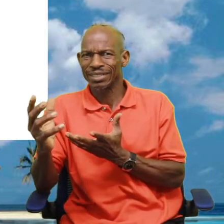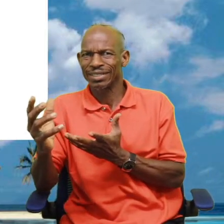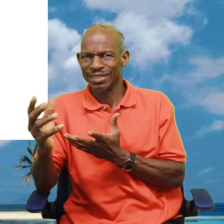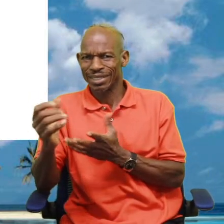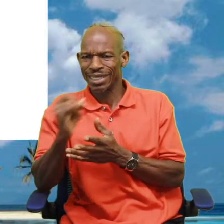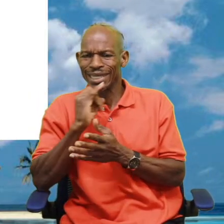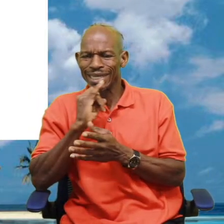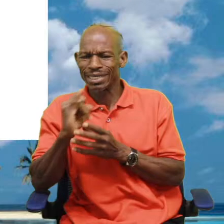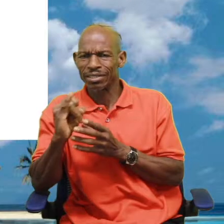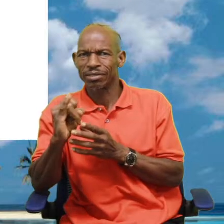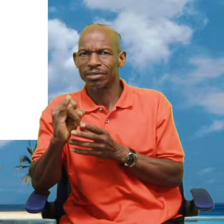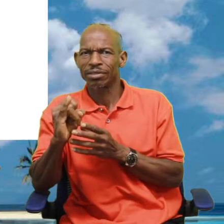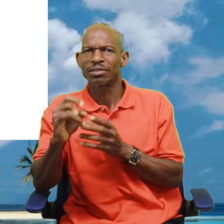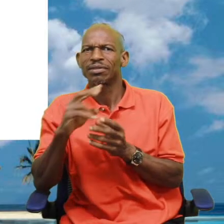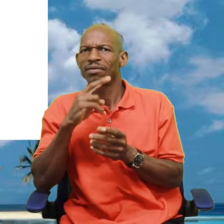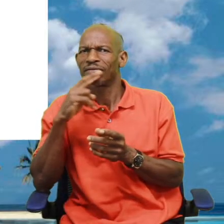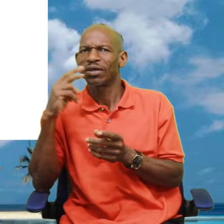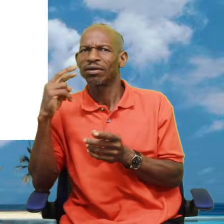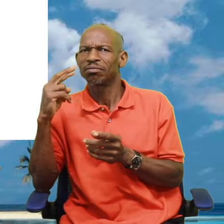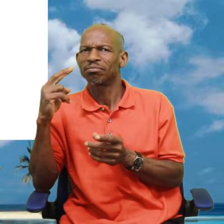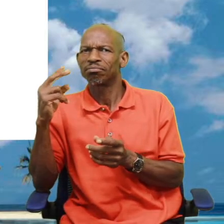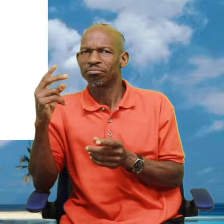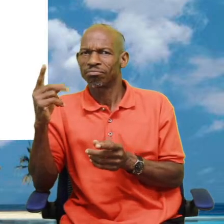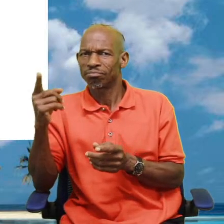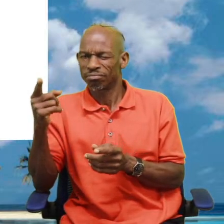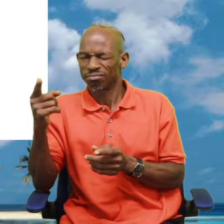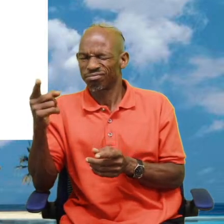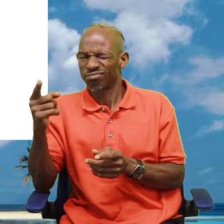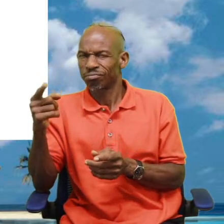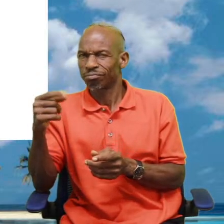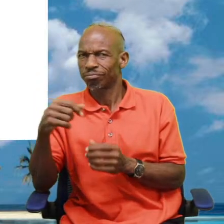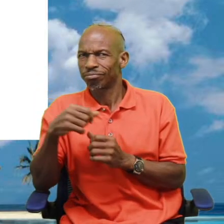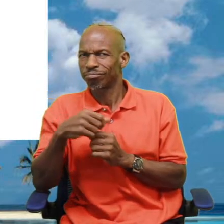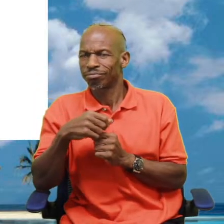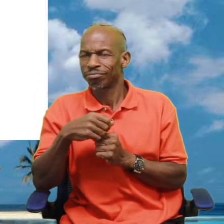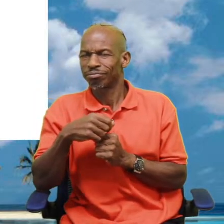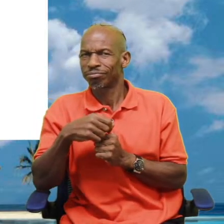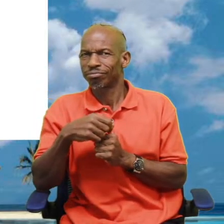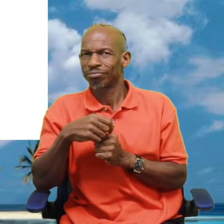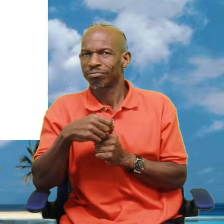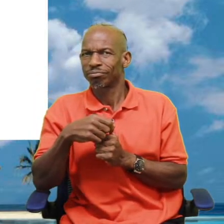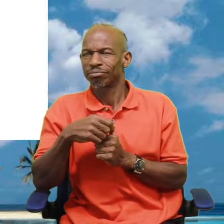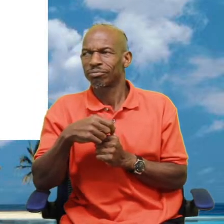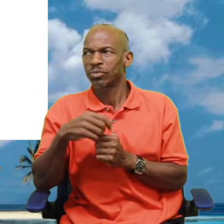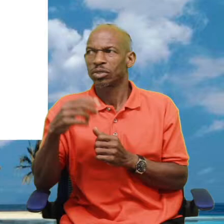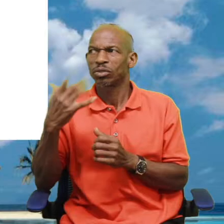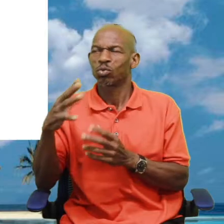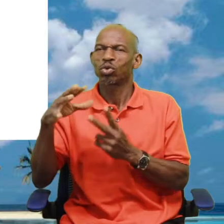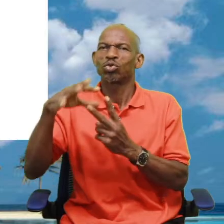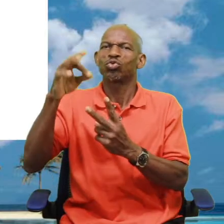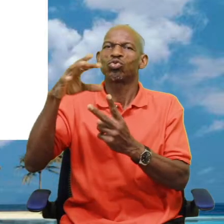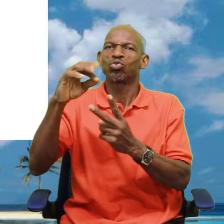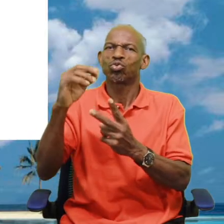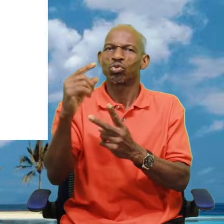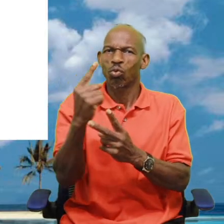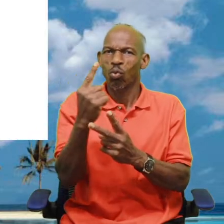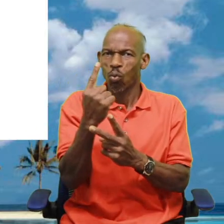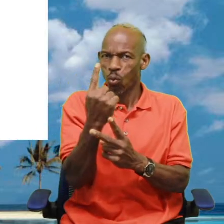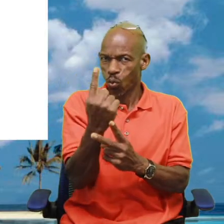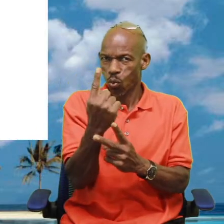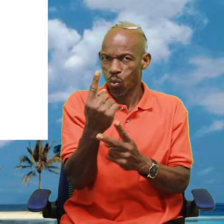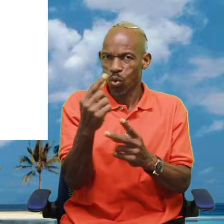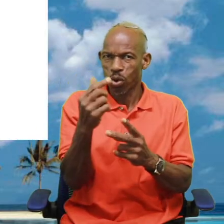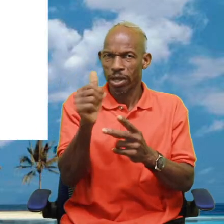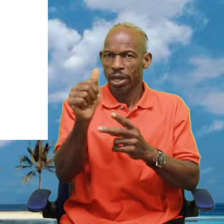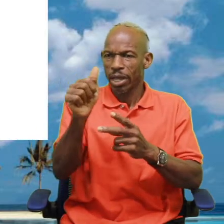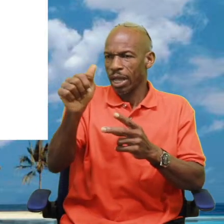is. The dog is, and we are going to select one of our adjectives to put at the end